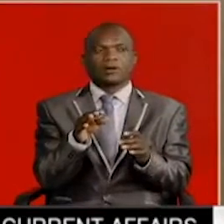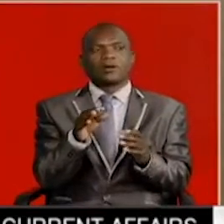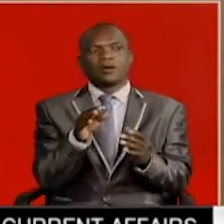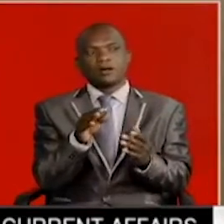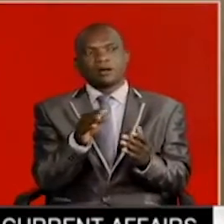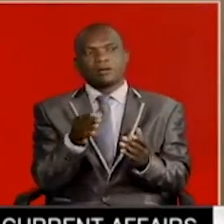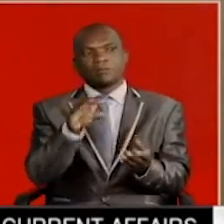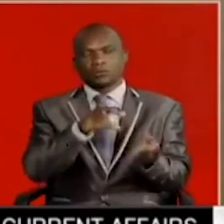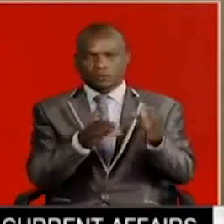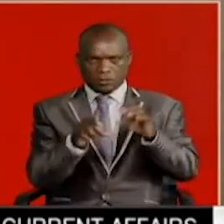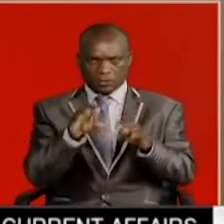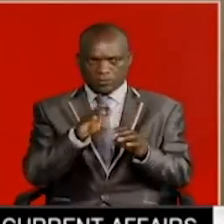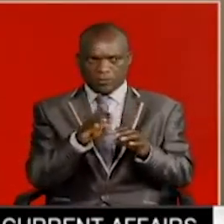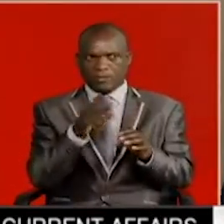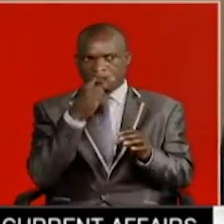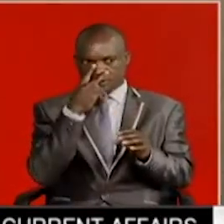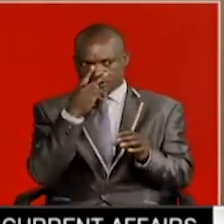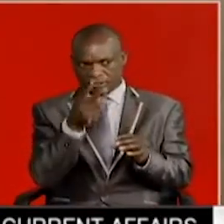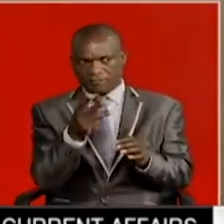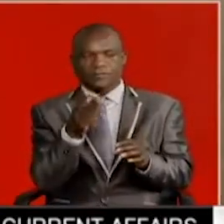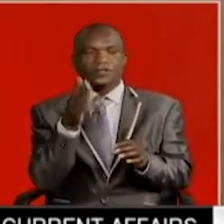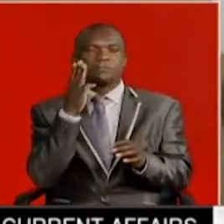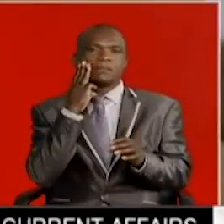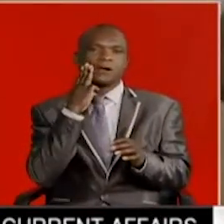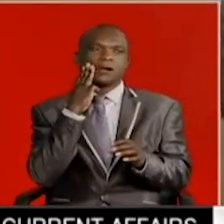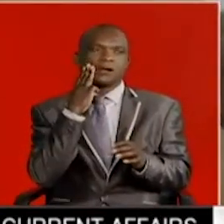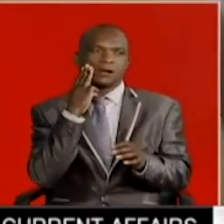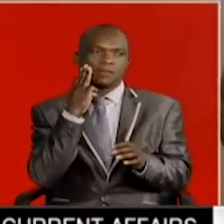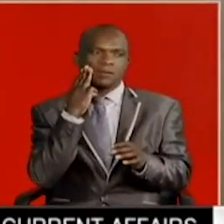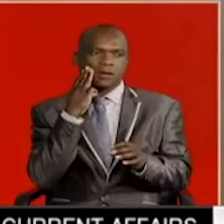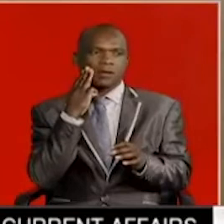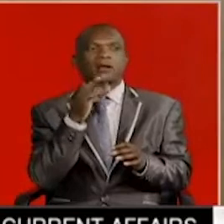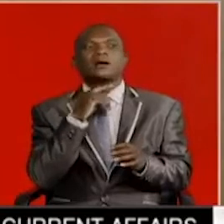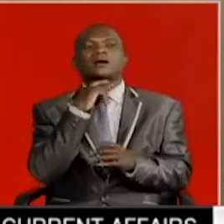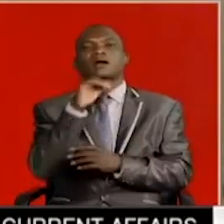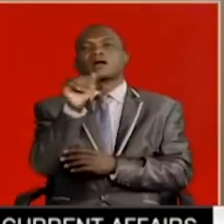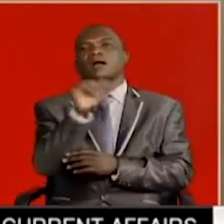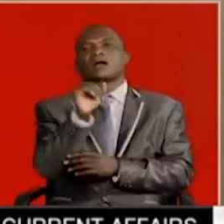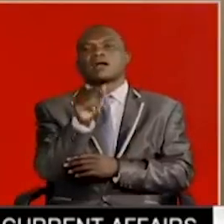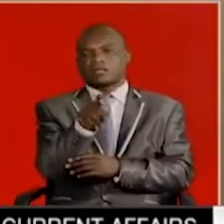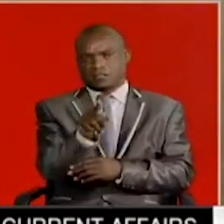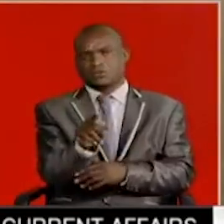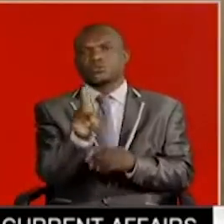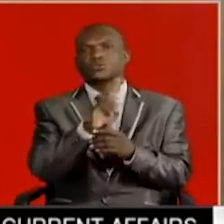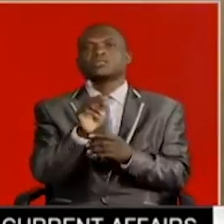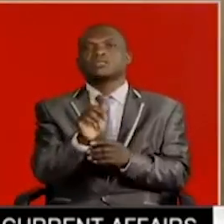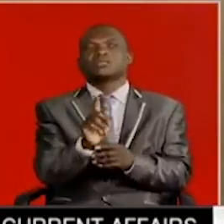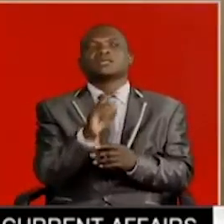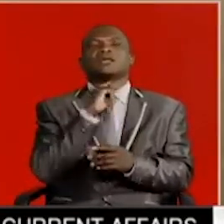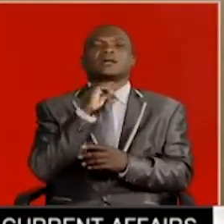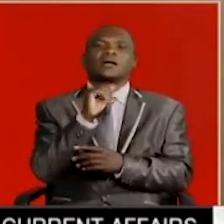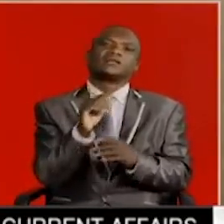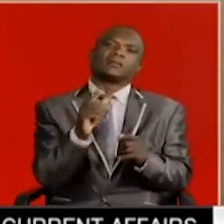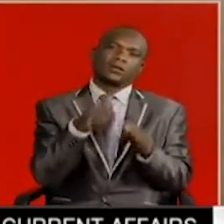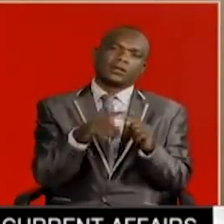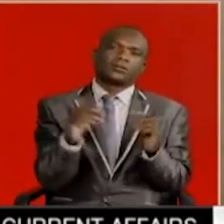the drugs. Those who haven't got the papers, these are the type of vans which we are talking about. And the cold